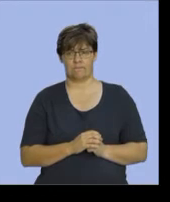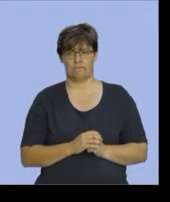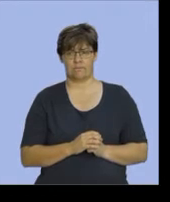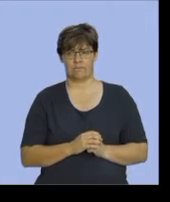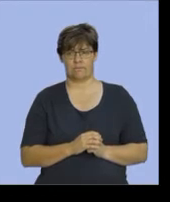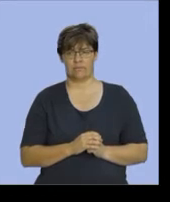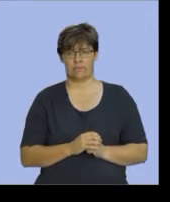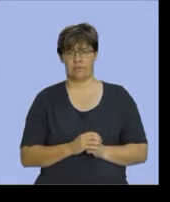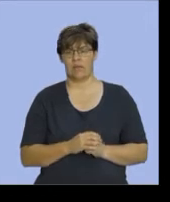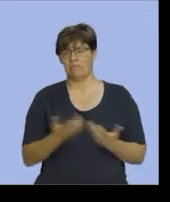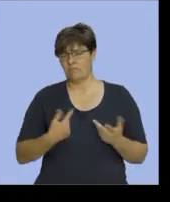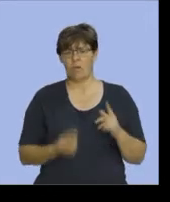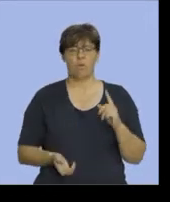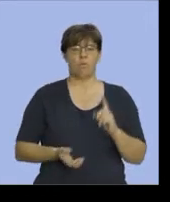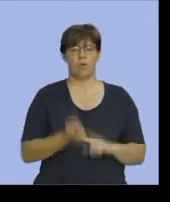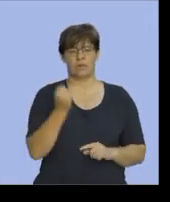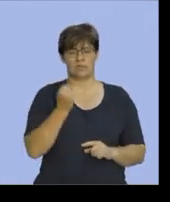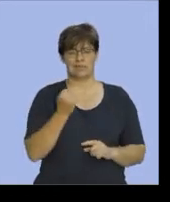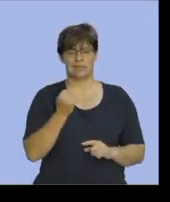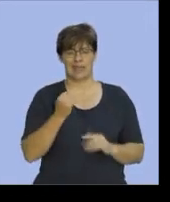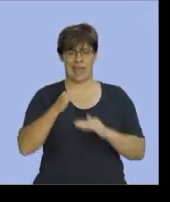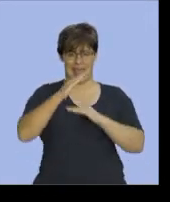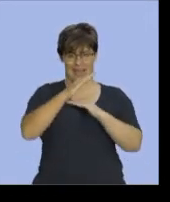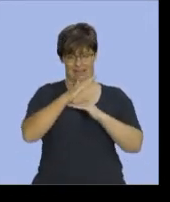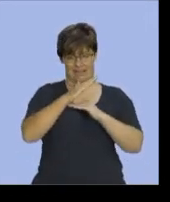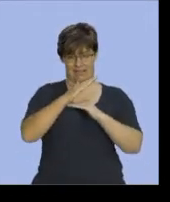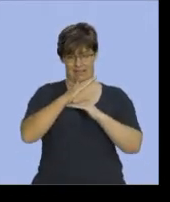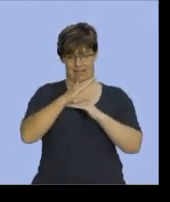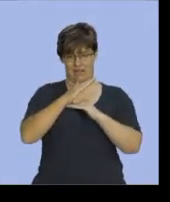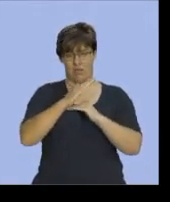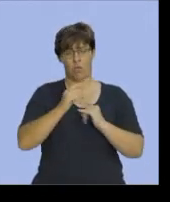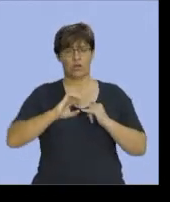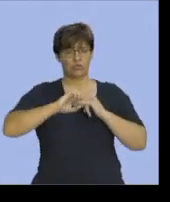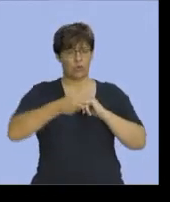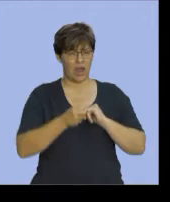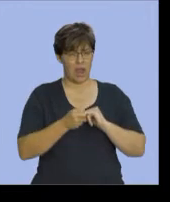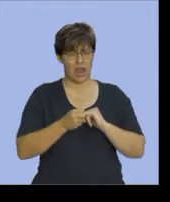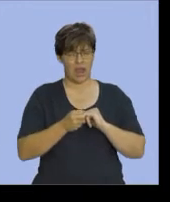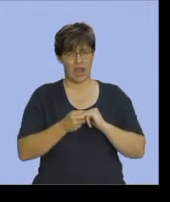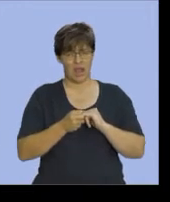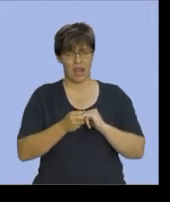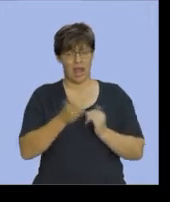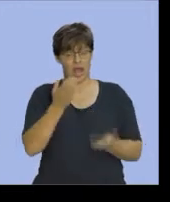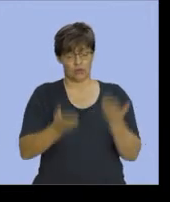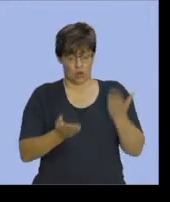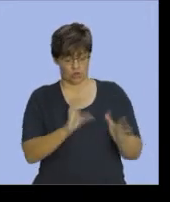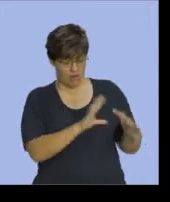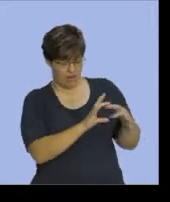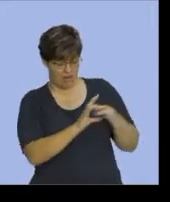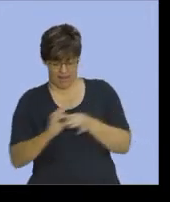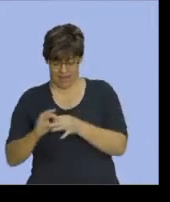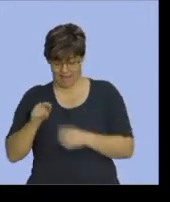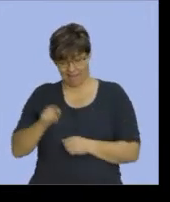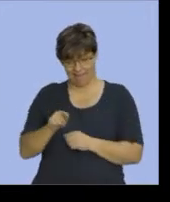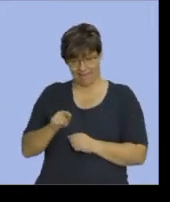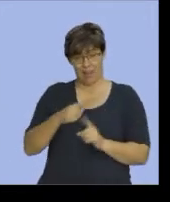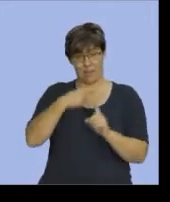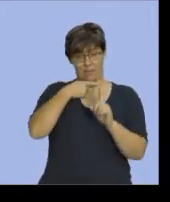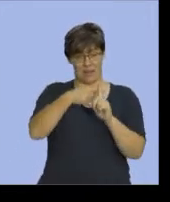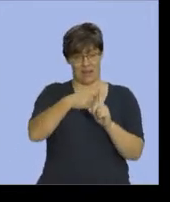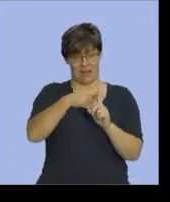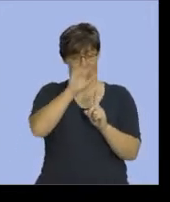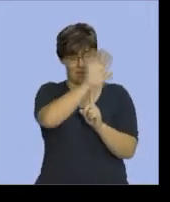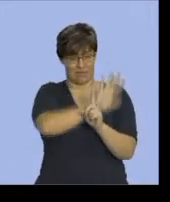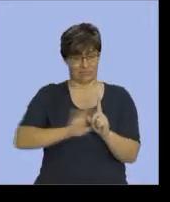Now, if we are trying to find angles, right, and trying to now link the ratios to this particular